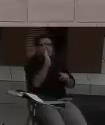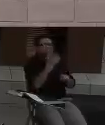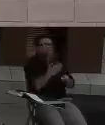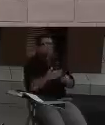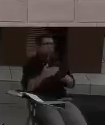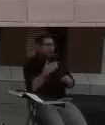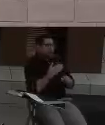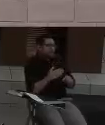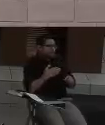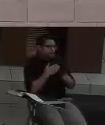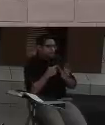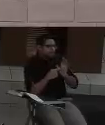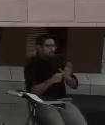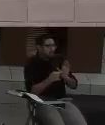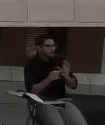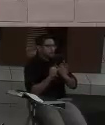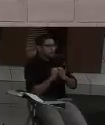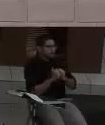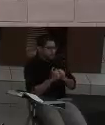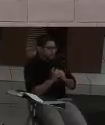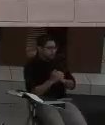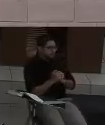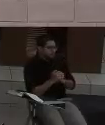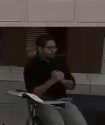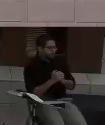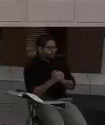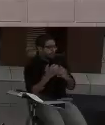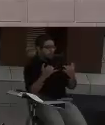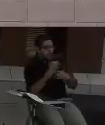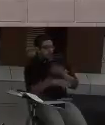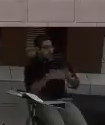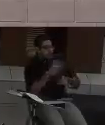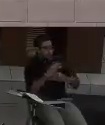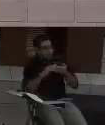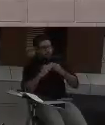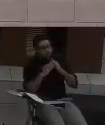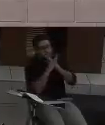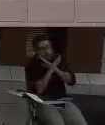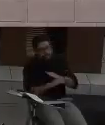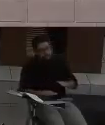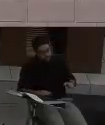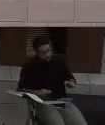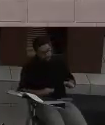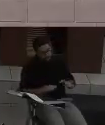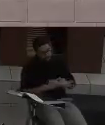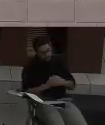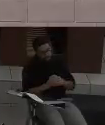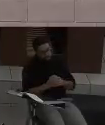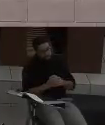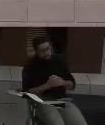little more peaceful right here today, now, in this